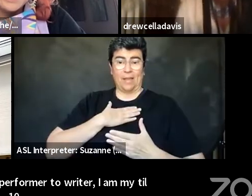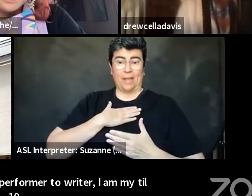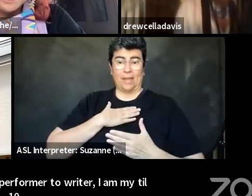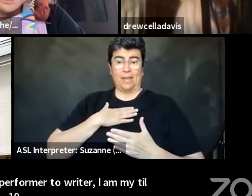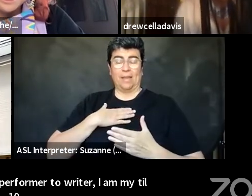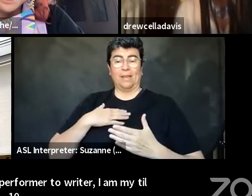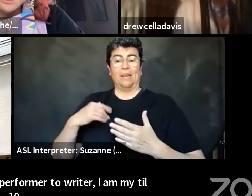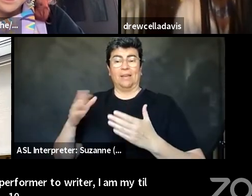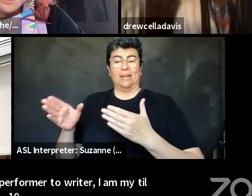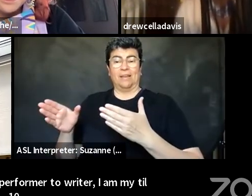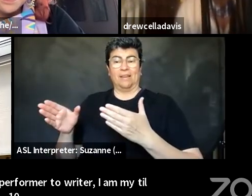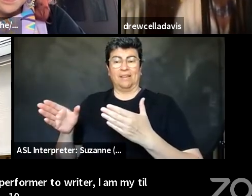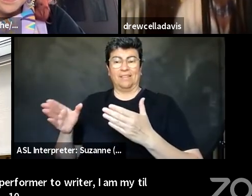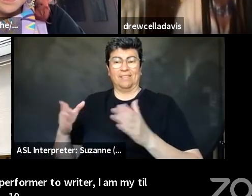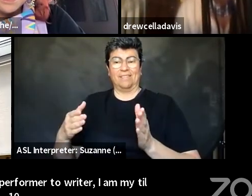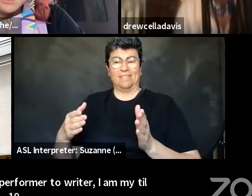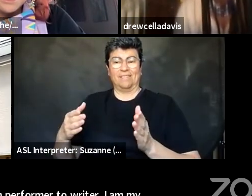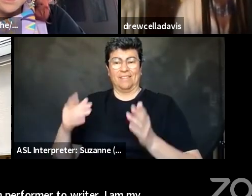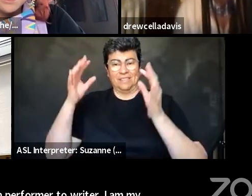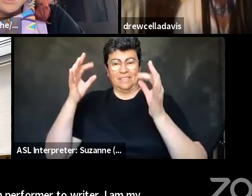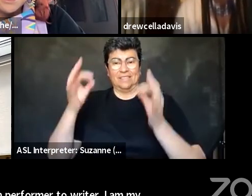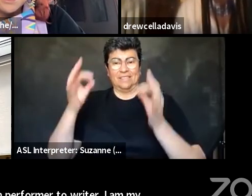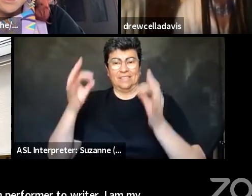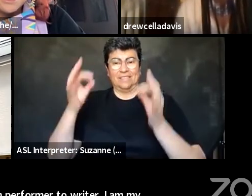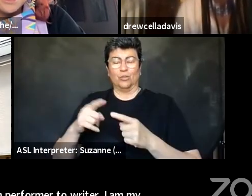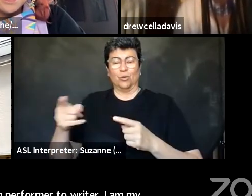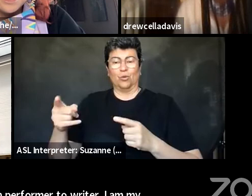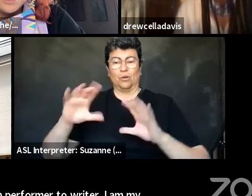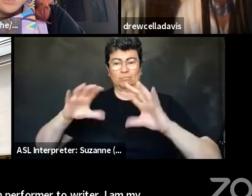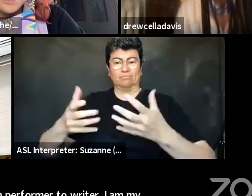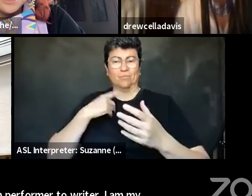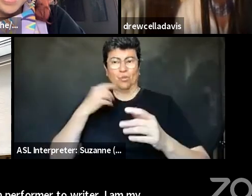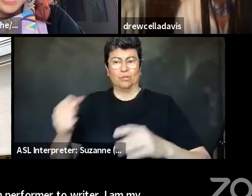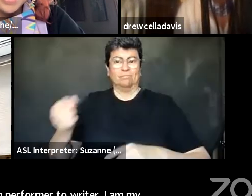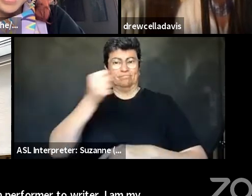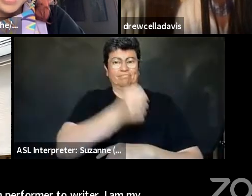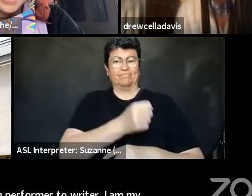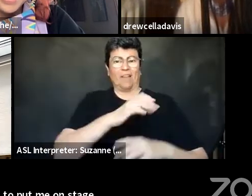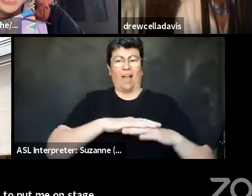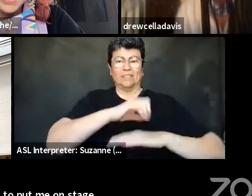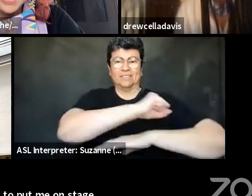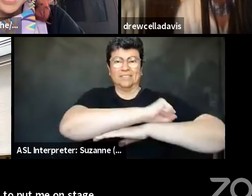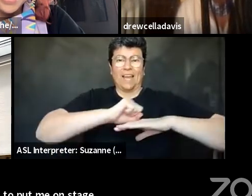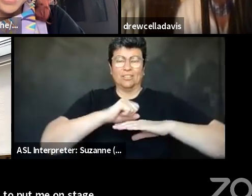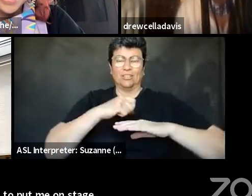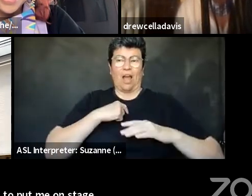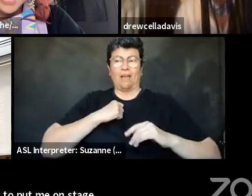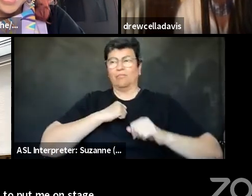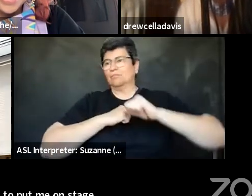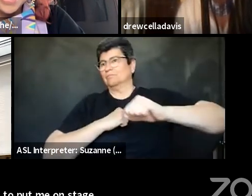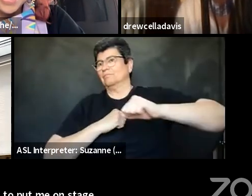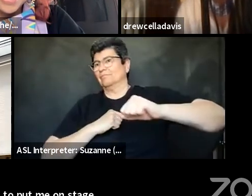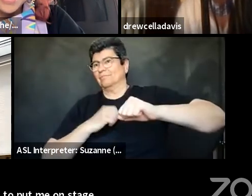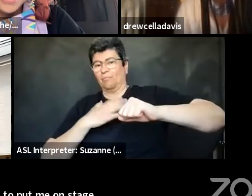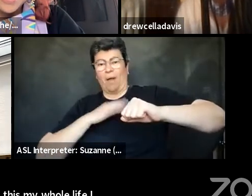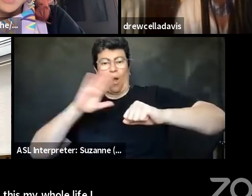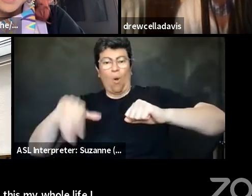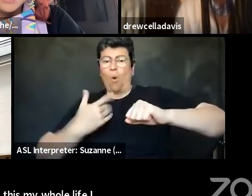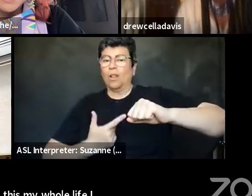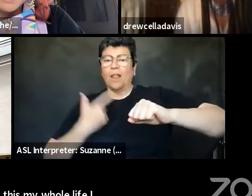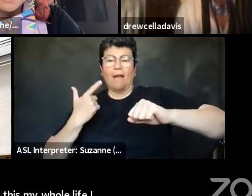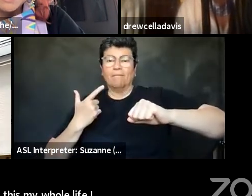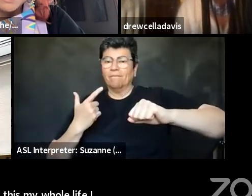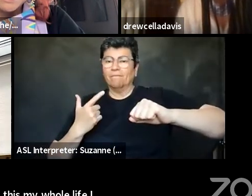has decided to put me on stage. I have resisted this my whole life. I